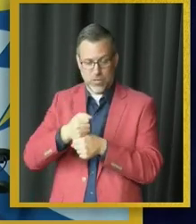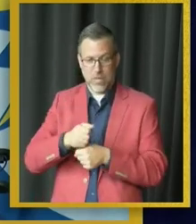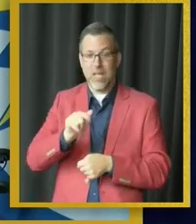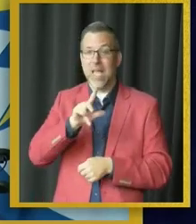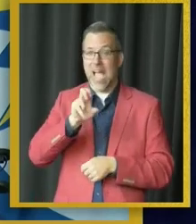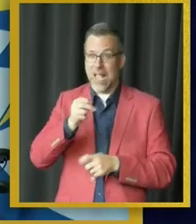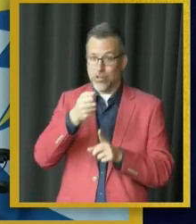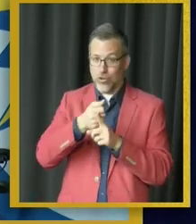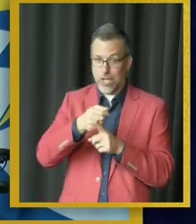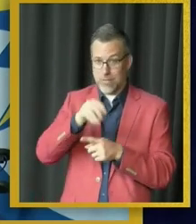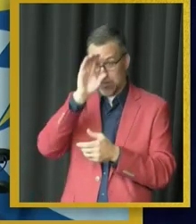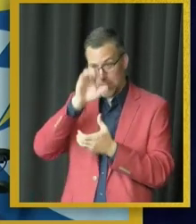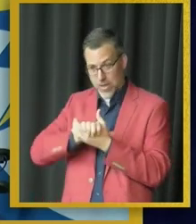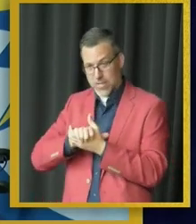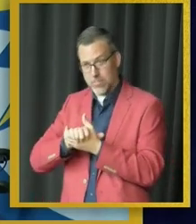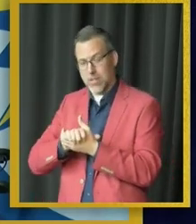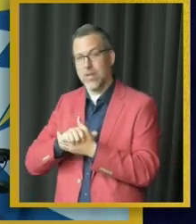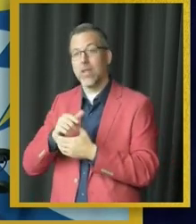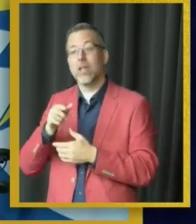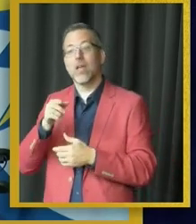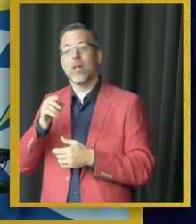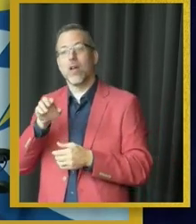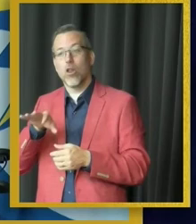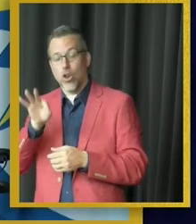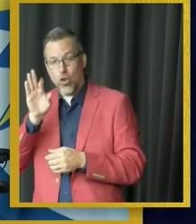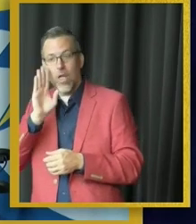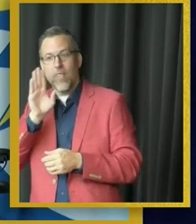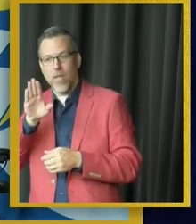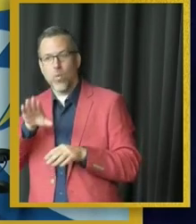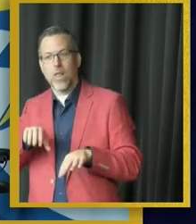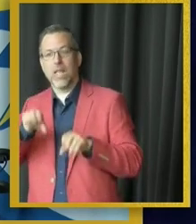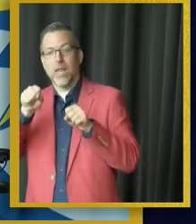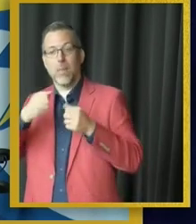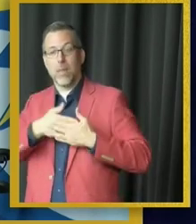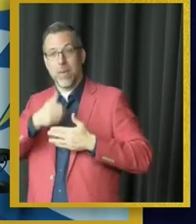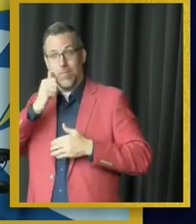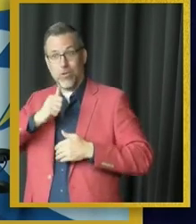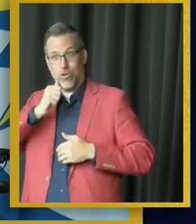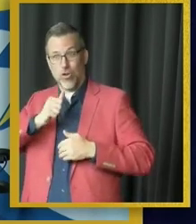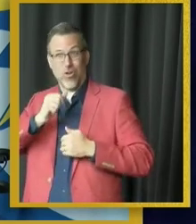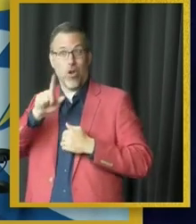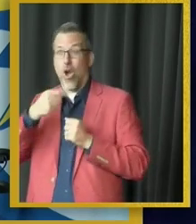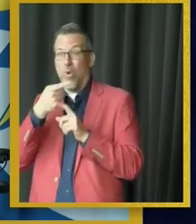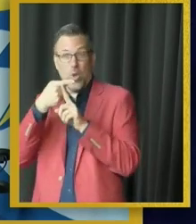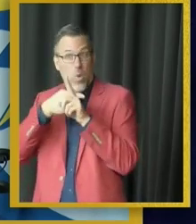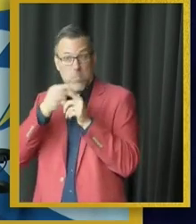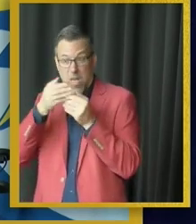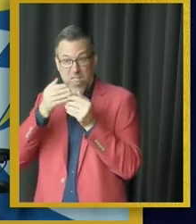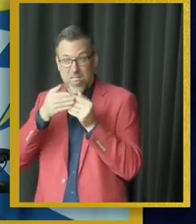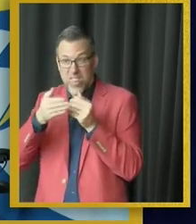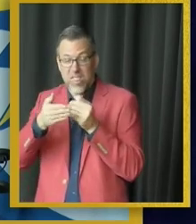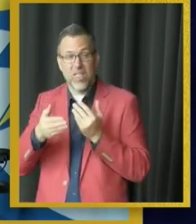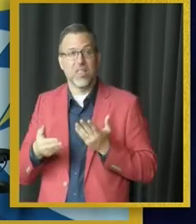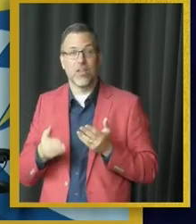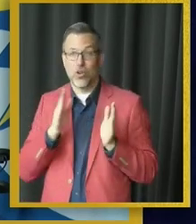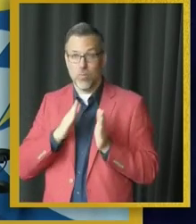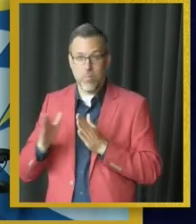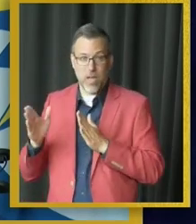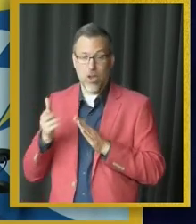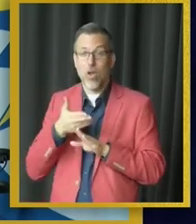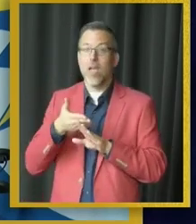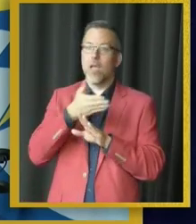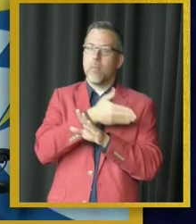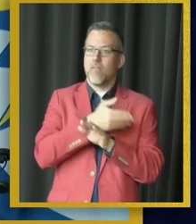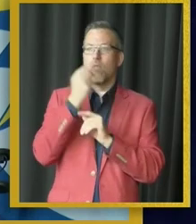out last August they'd be adopting a baby girl with only a month to prepare for her arrival. Before last